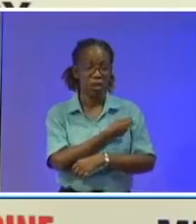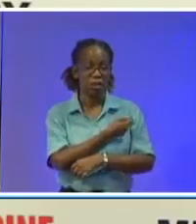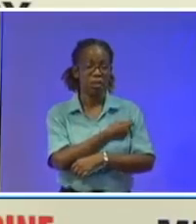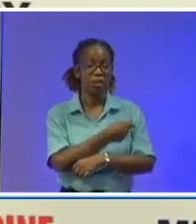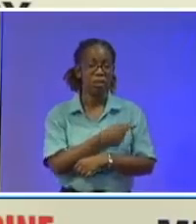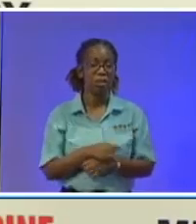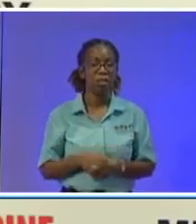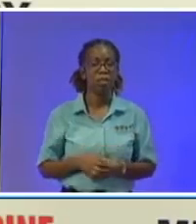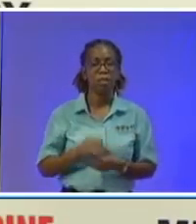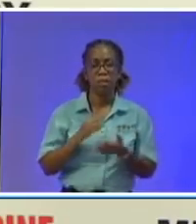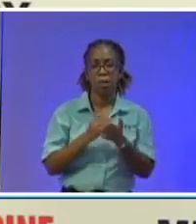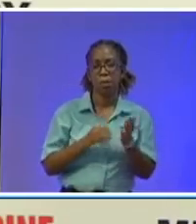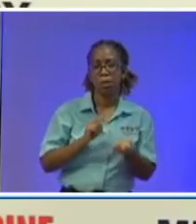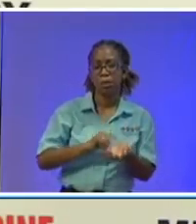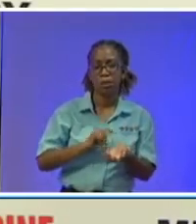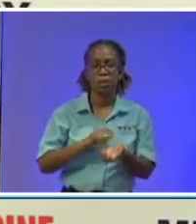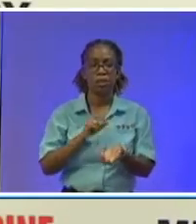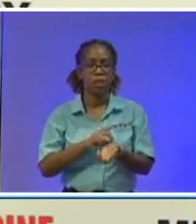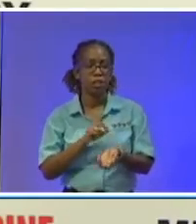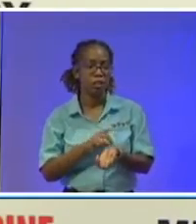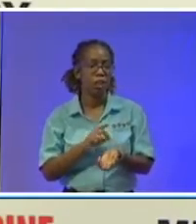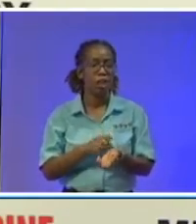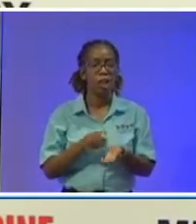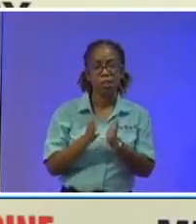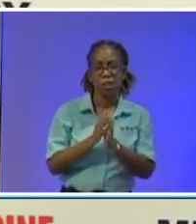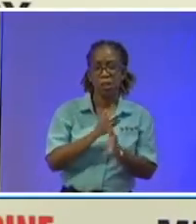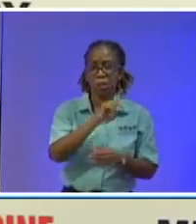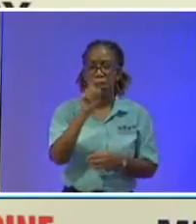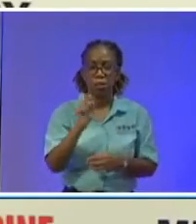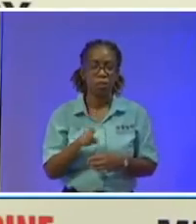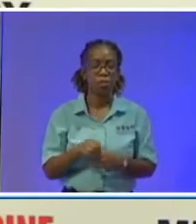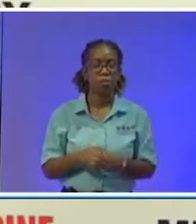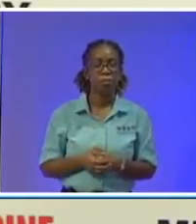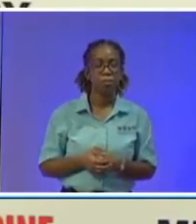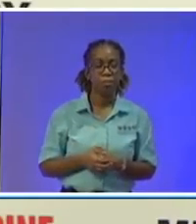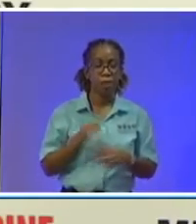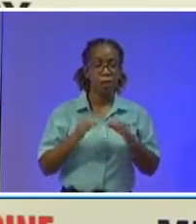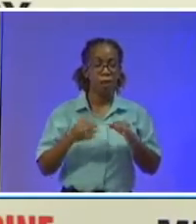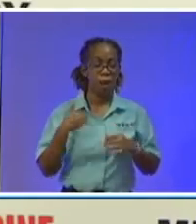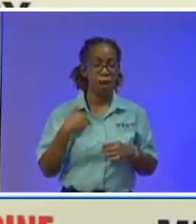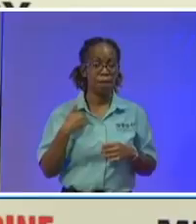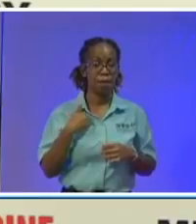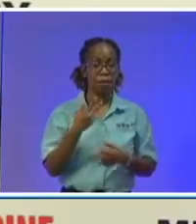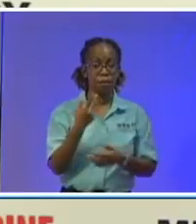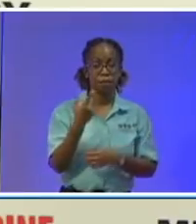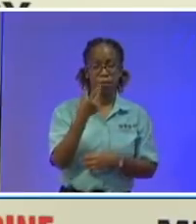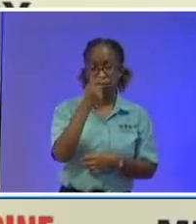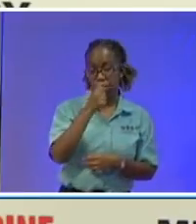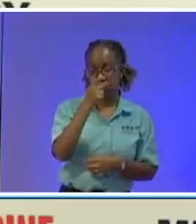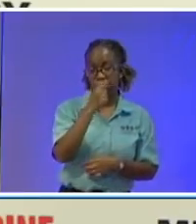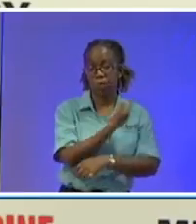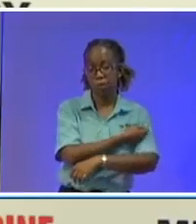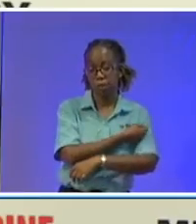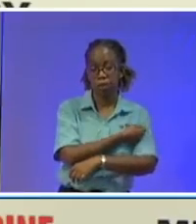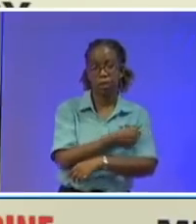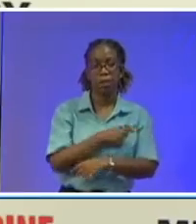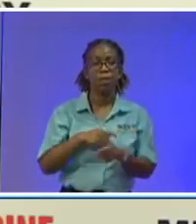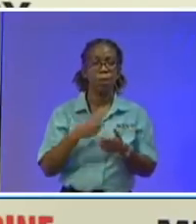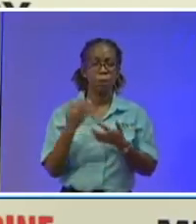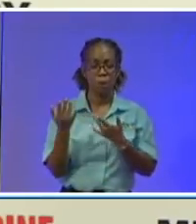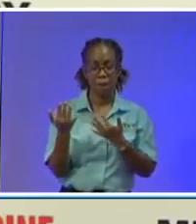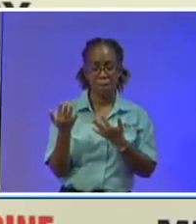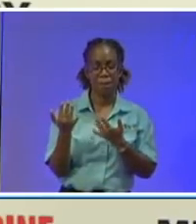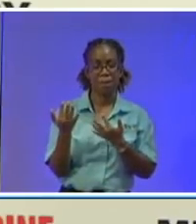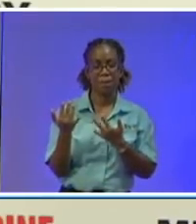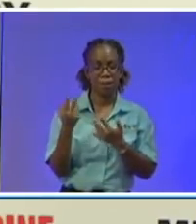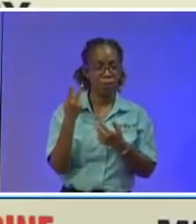well. So if you do have a flu shot, you wait 2 weeks and then you can have your COVID vaccine, and vice versa. If you have your COVID